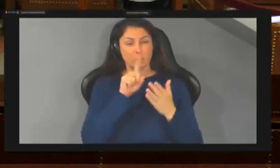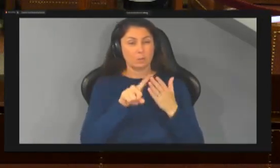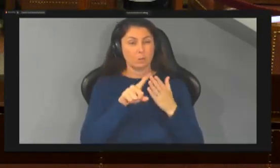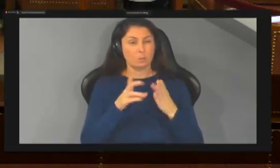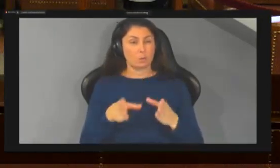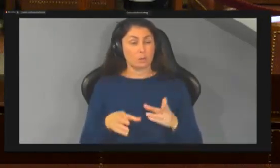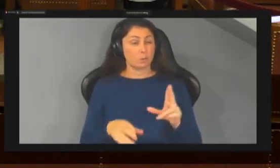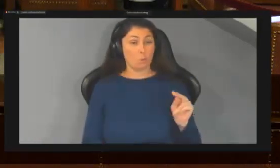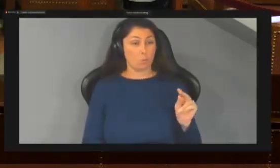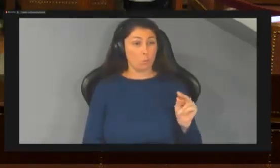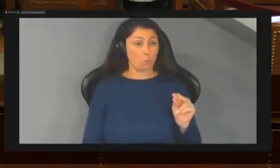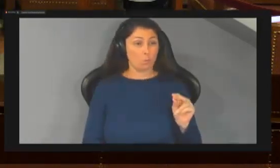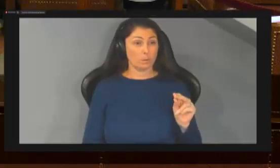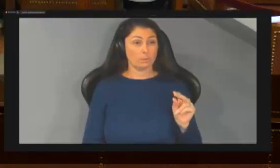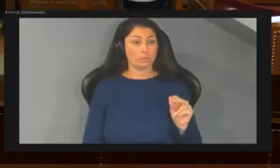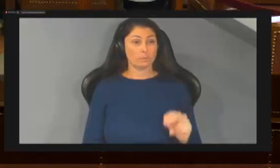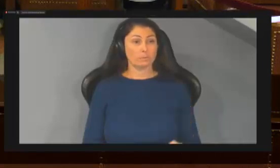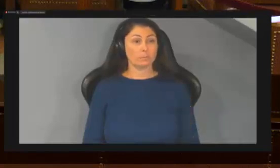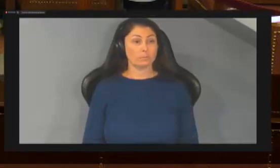No?